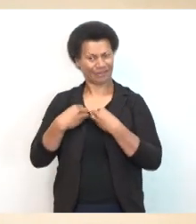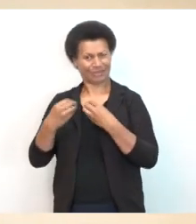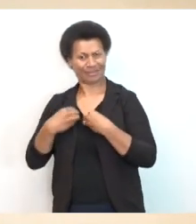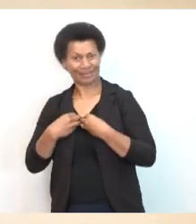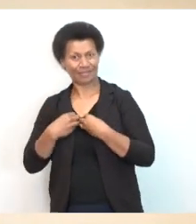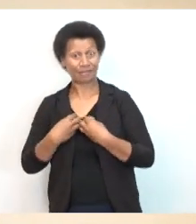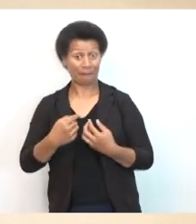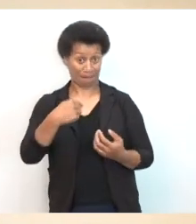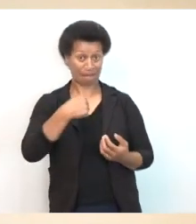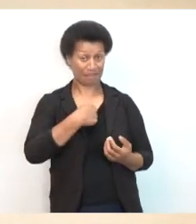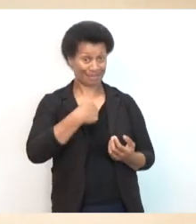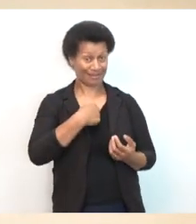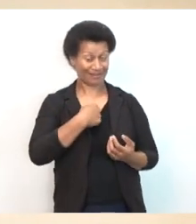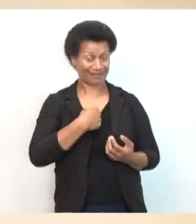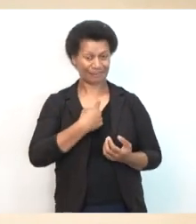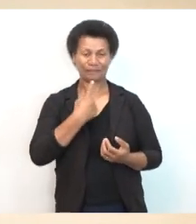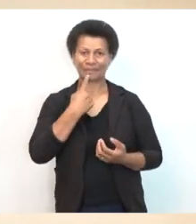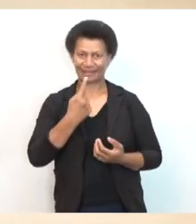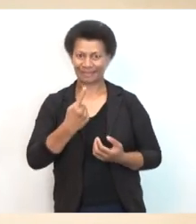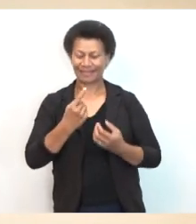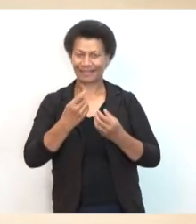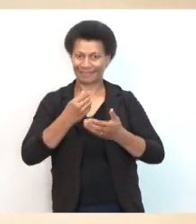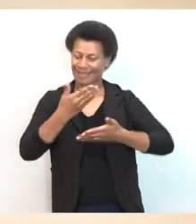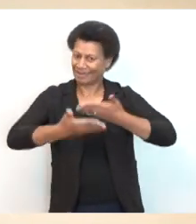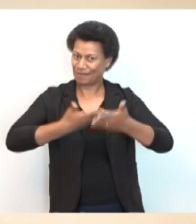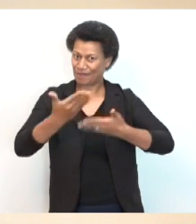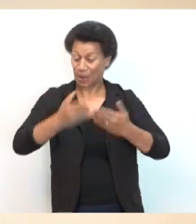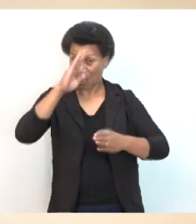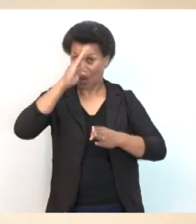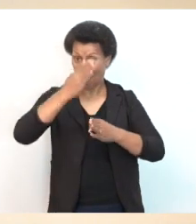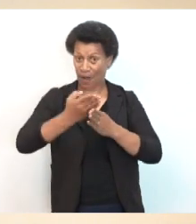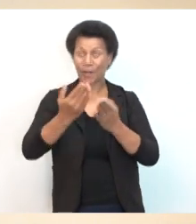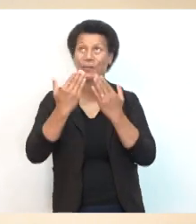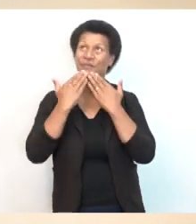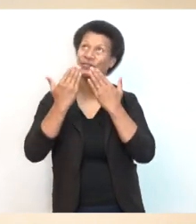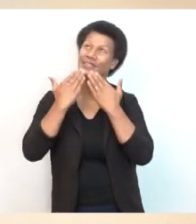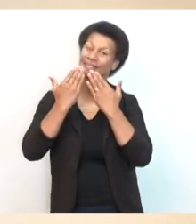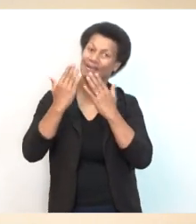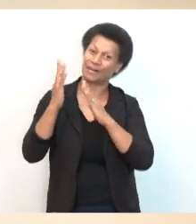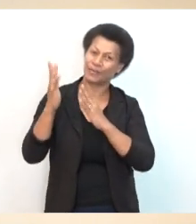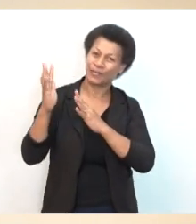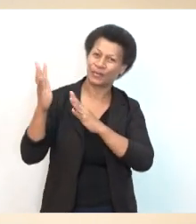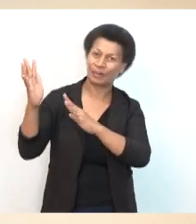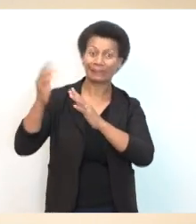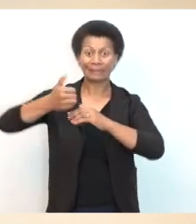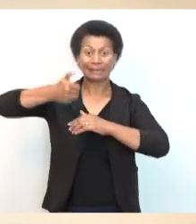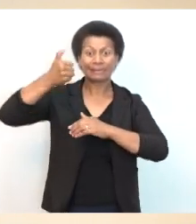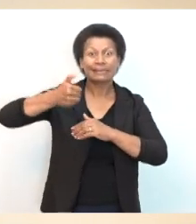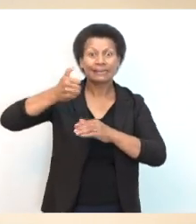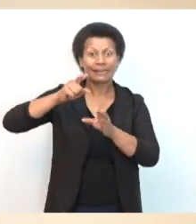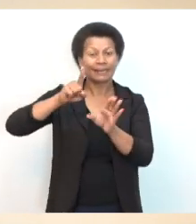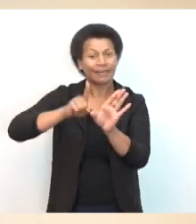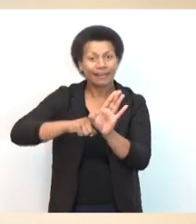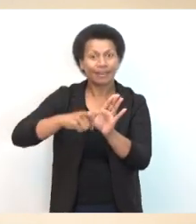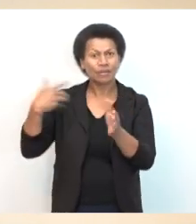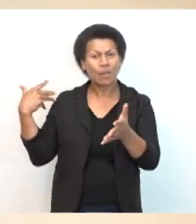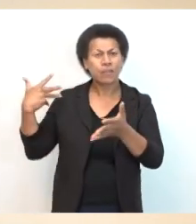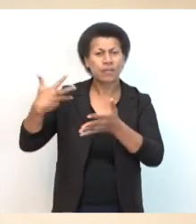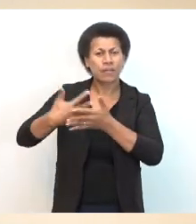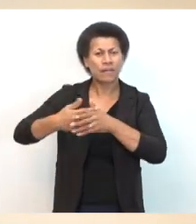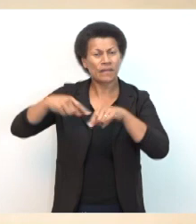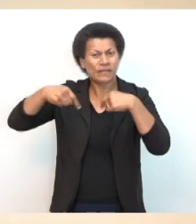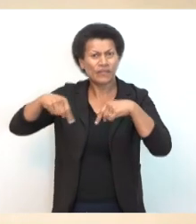but to me, they are an expression of hope and thanksgiving for the change after 16 long years of fear